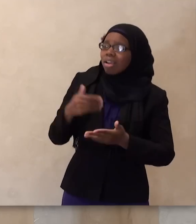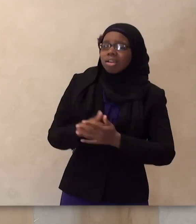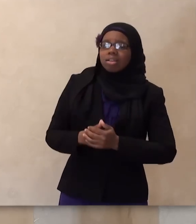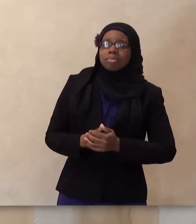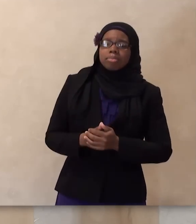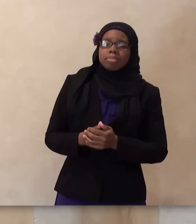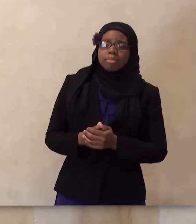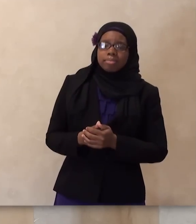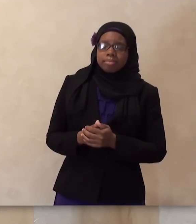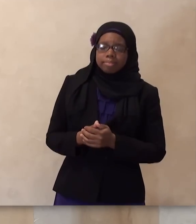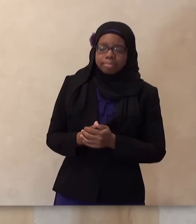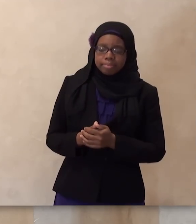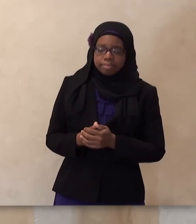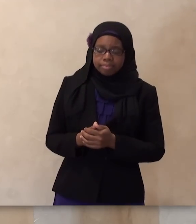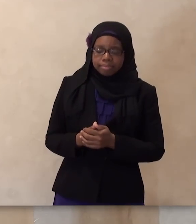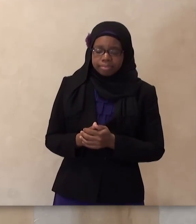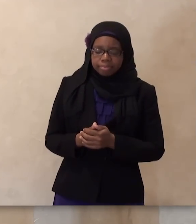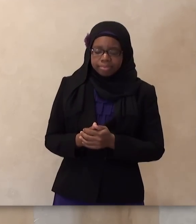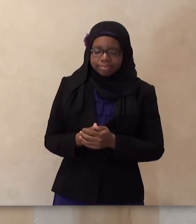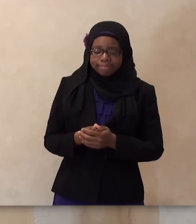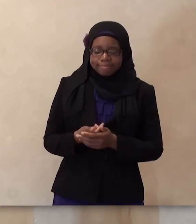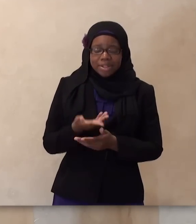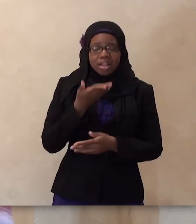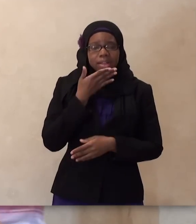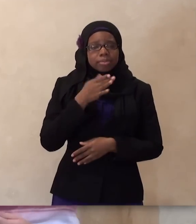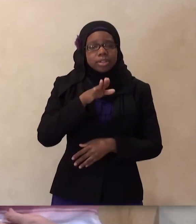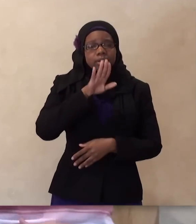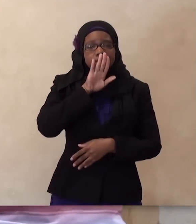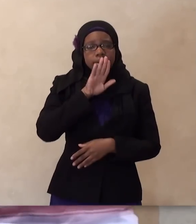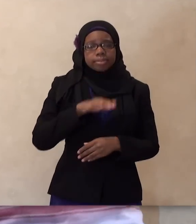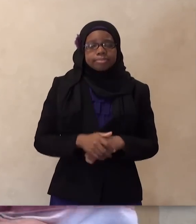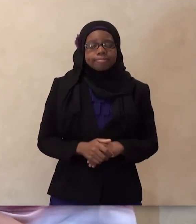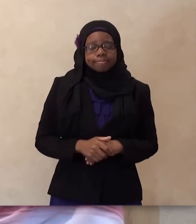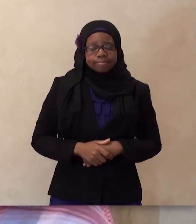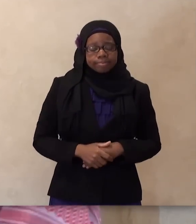His favors. Wa akhiru da'wana, and alhamdulillahi rabbil alameen. We have 5 minutes for sunnah.